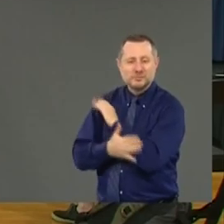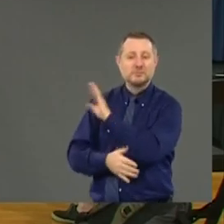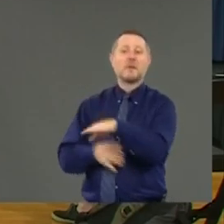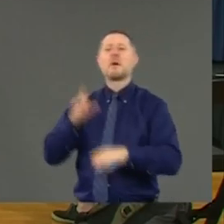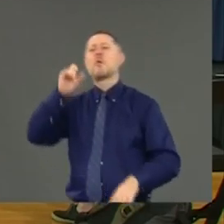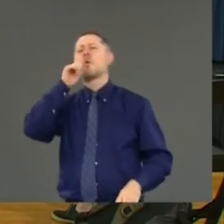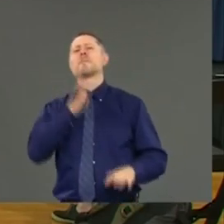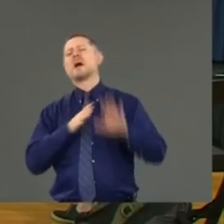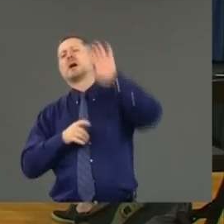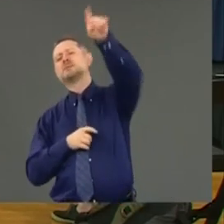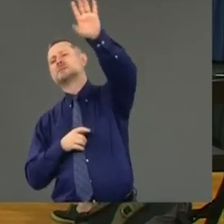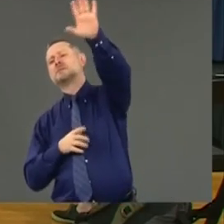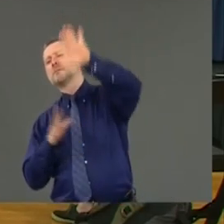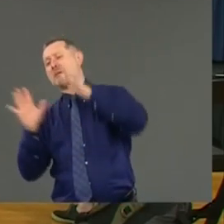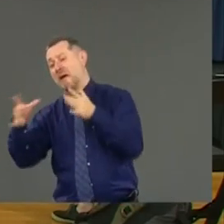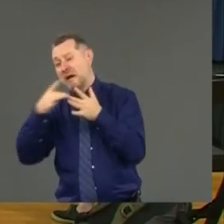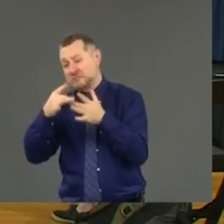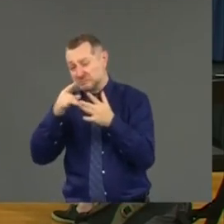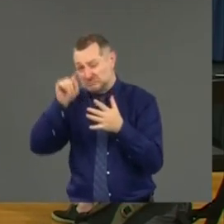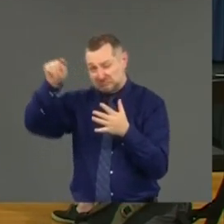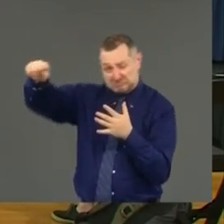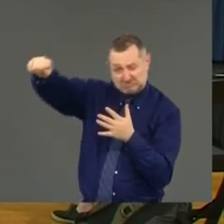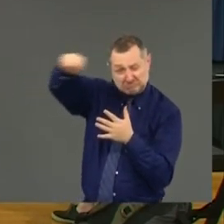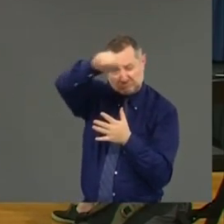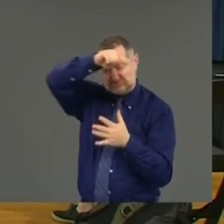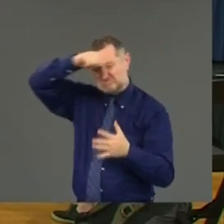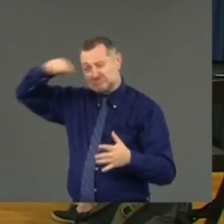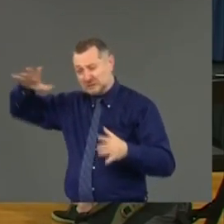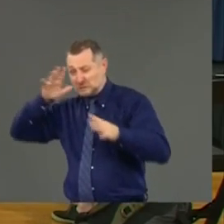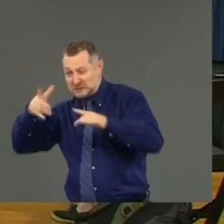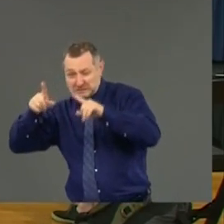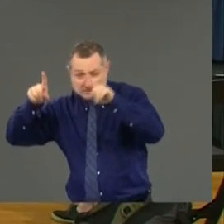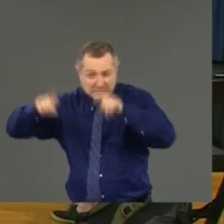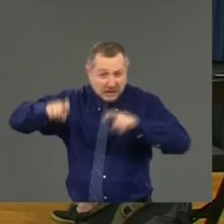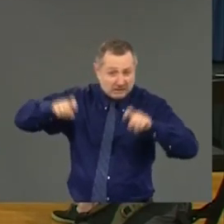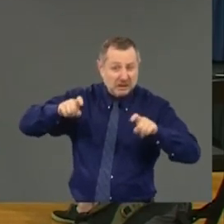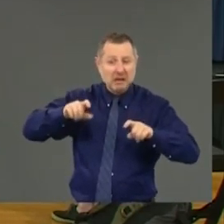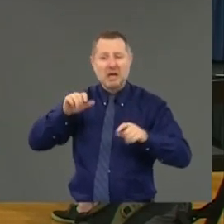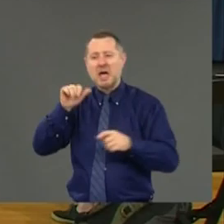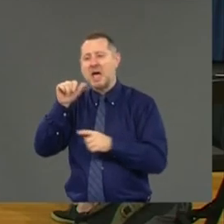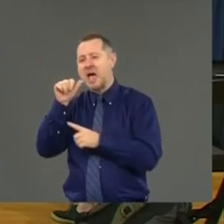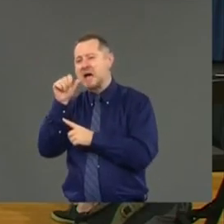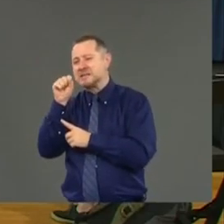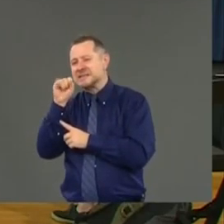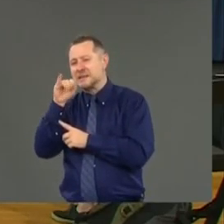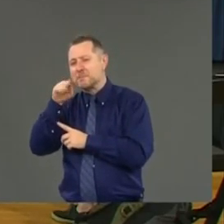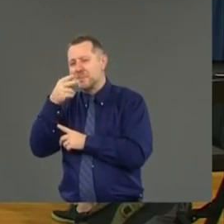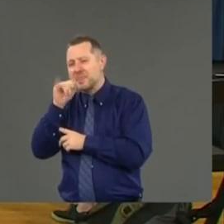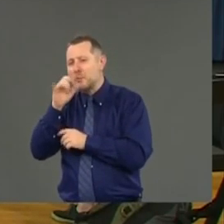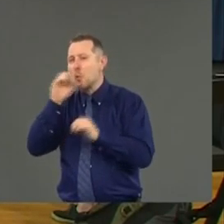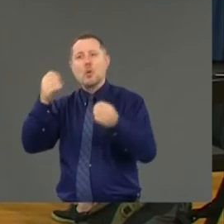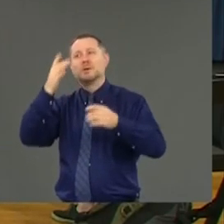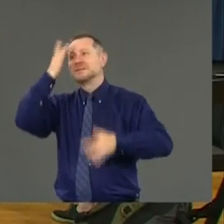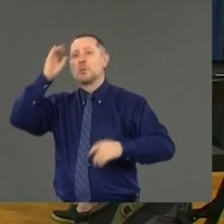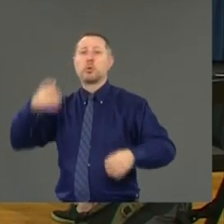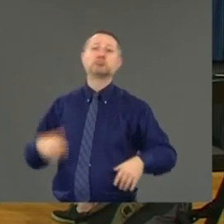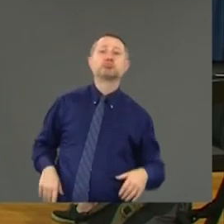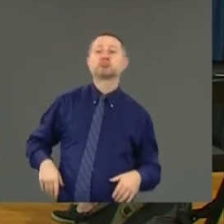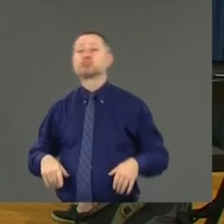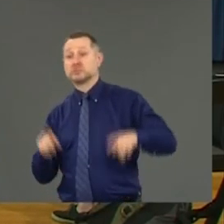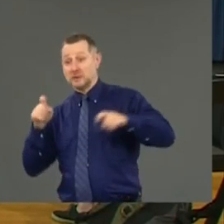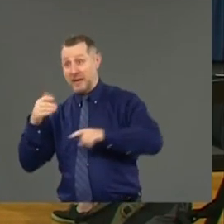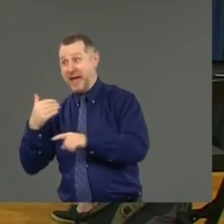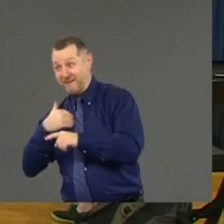to get tested? Is it asymptomatic and also symptomatic? And are you talking about antibody testing or the testing for when you're ill? And then can I ask you a second